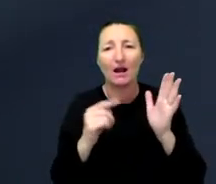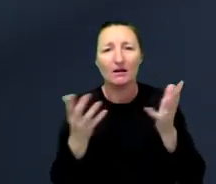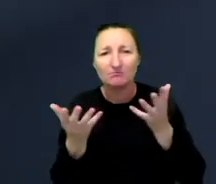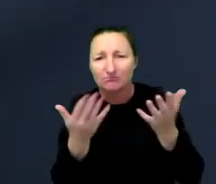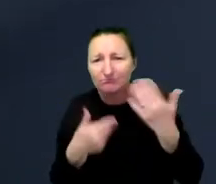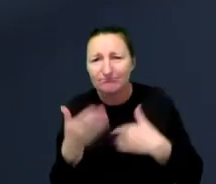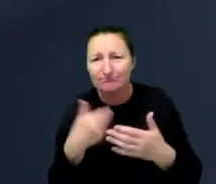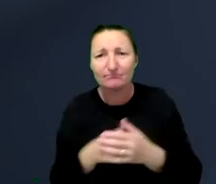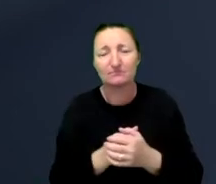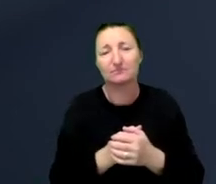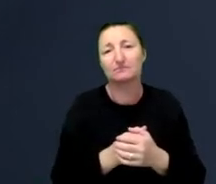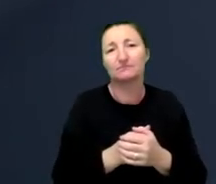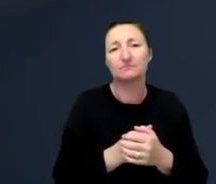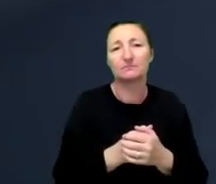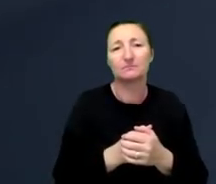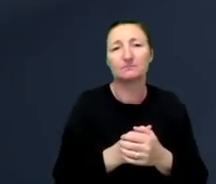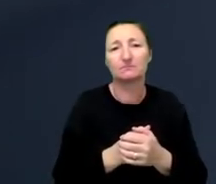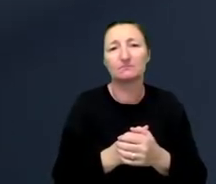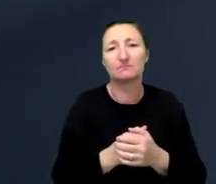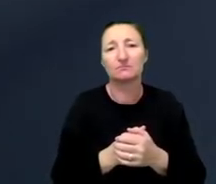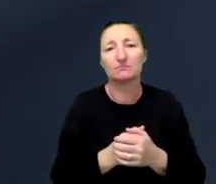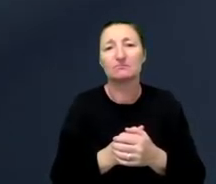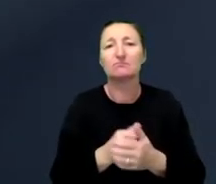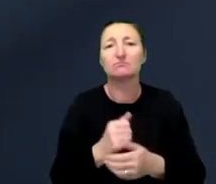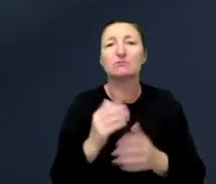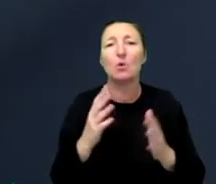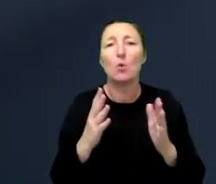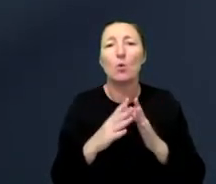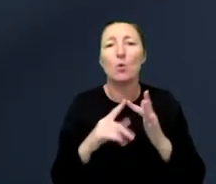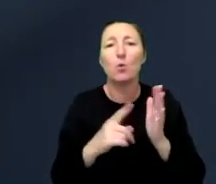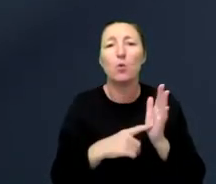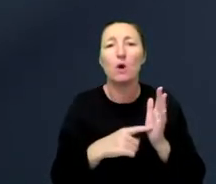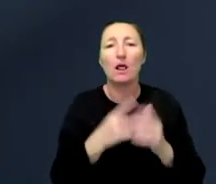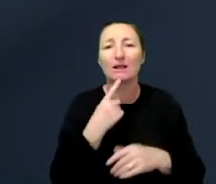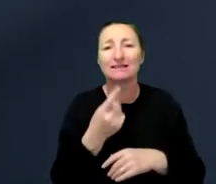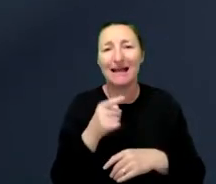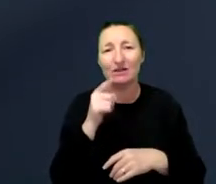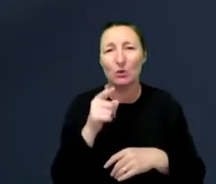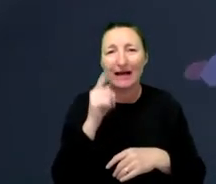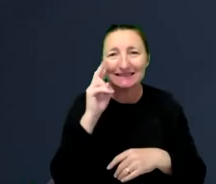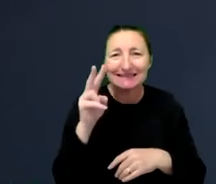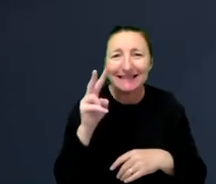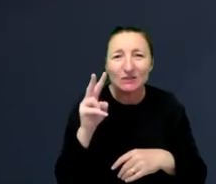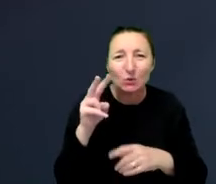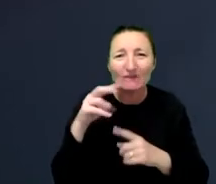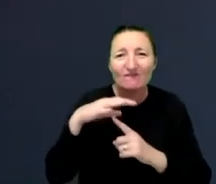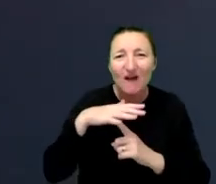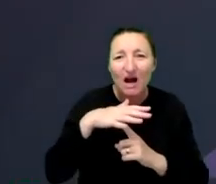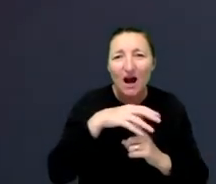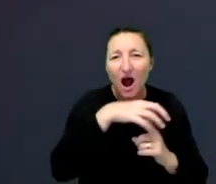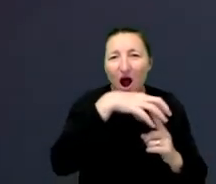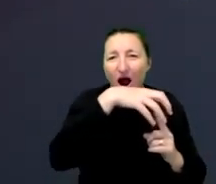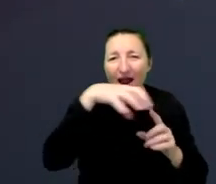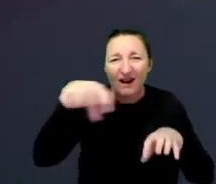Yeah, I mean, partly, at least in terms of these little celestial fungi growing around us, we were thinking about